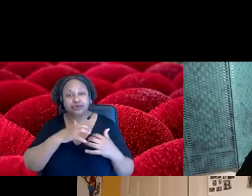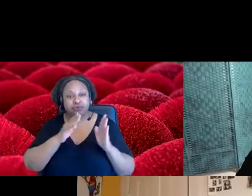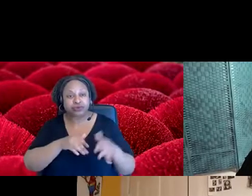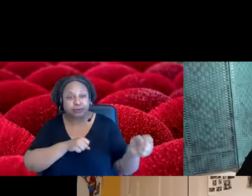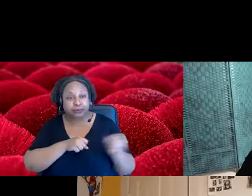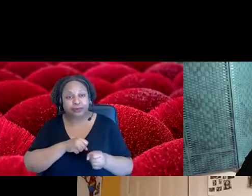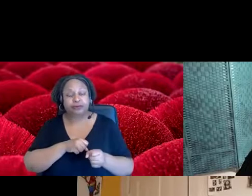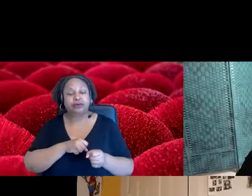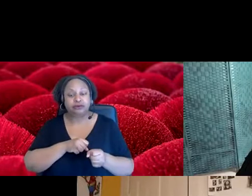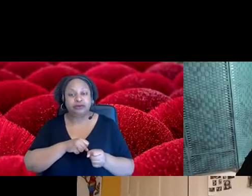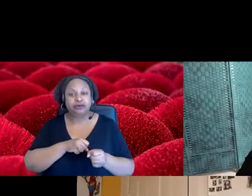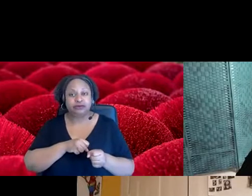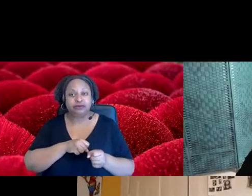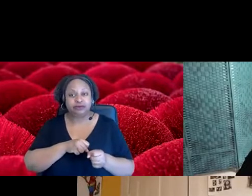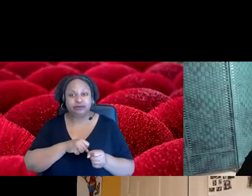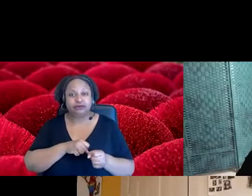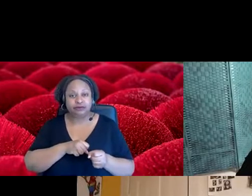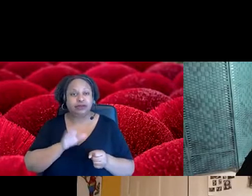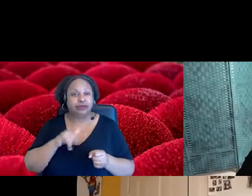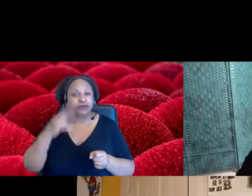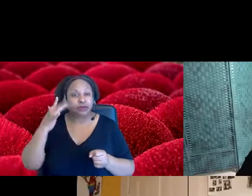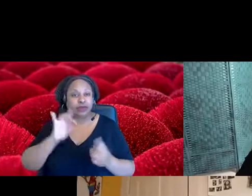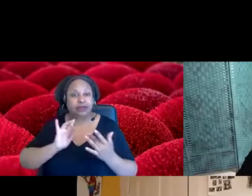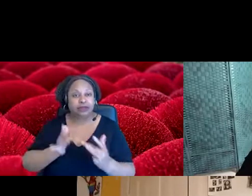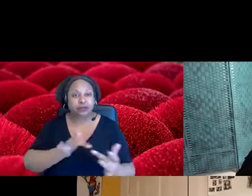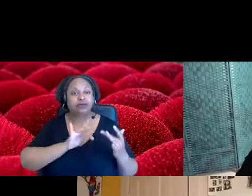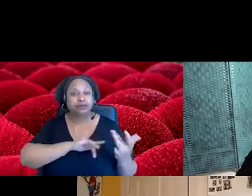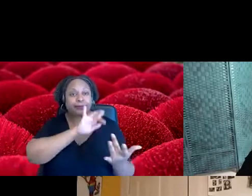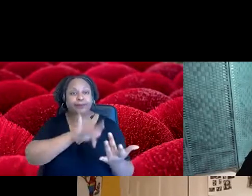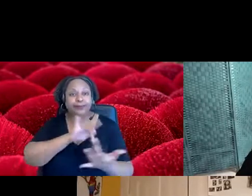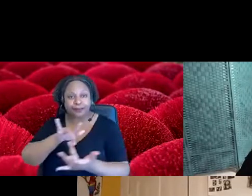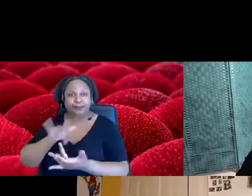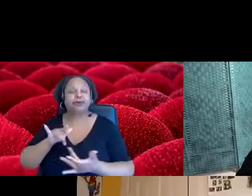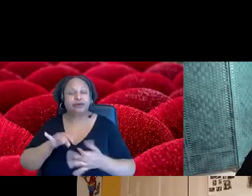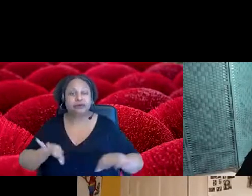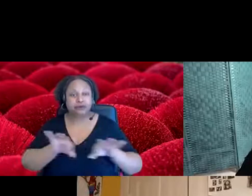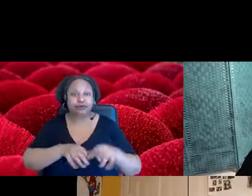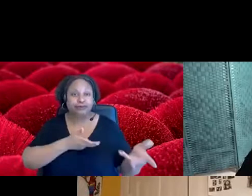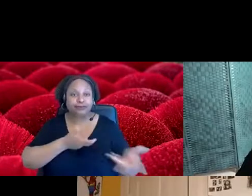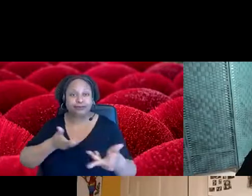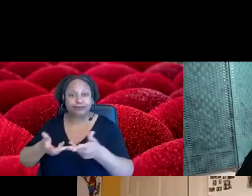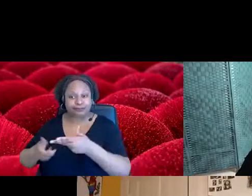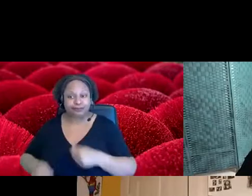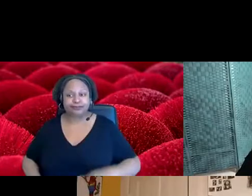And I mean, that's where the networking comes in. That's where outreach comes in. I mean, you know,